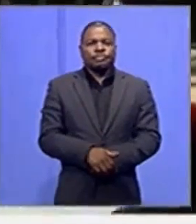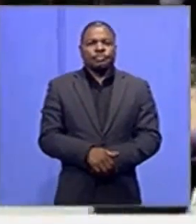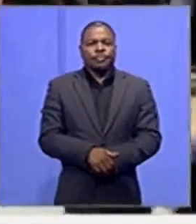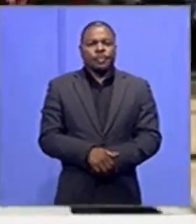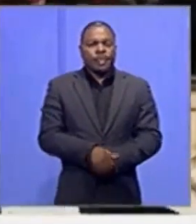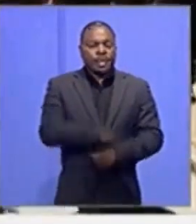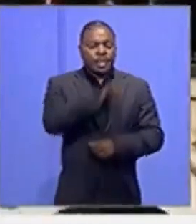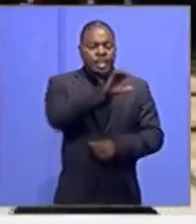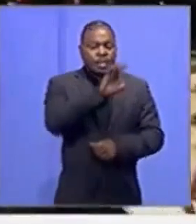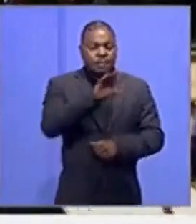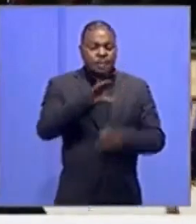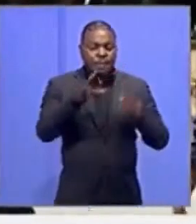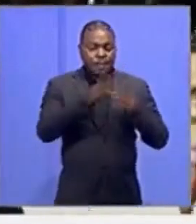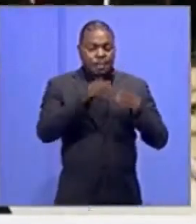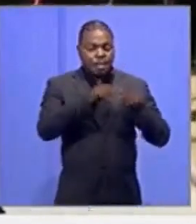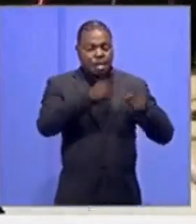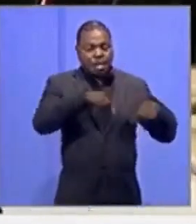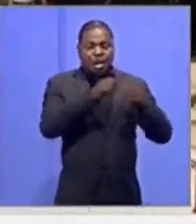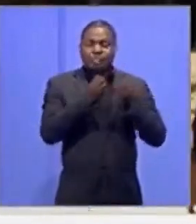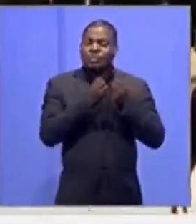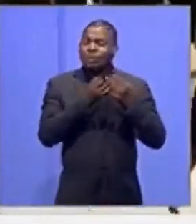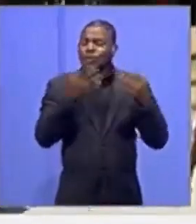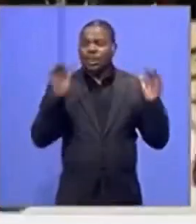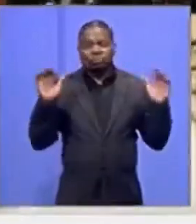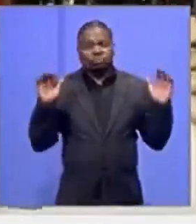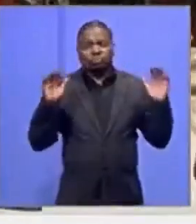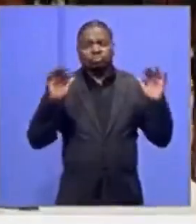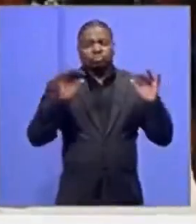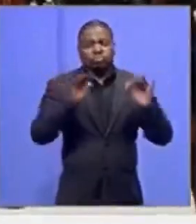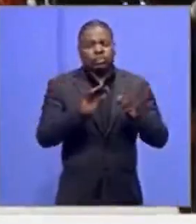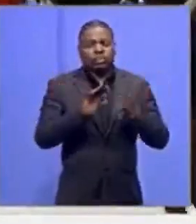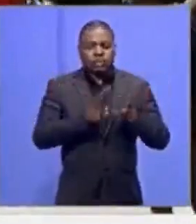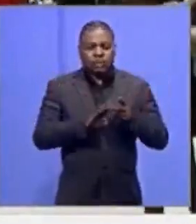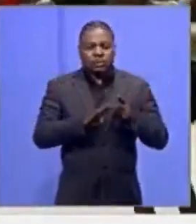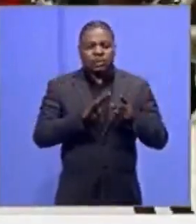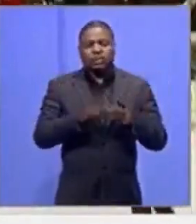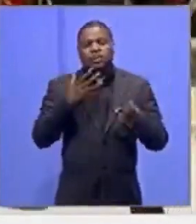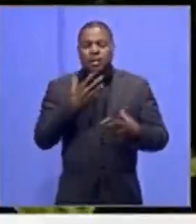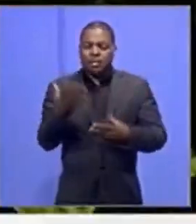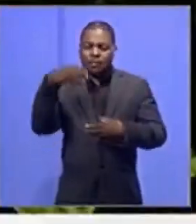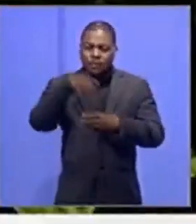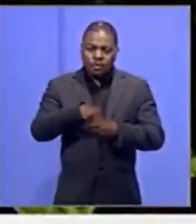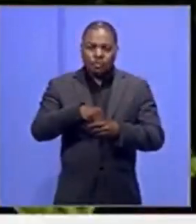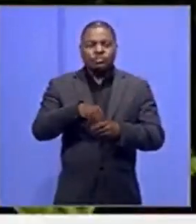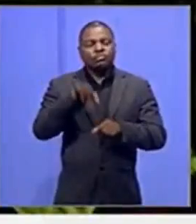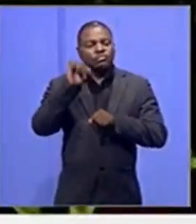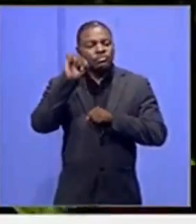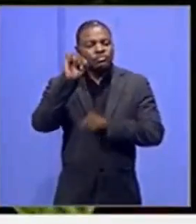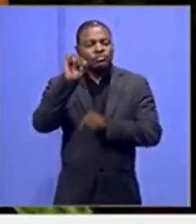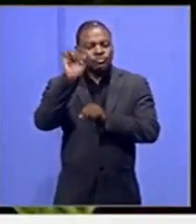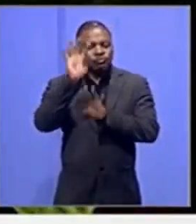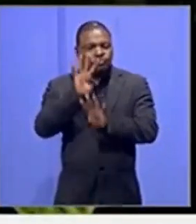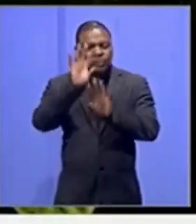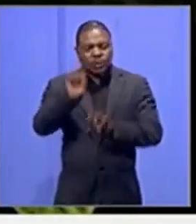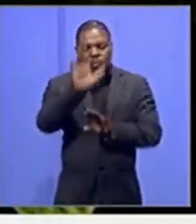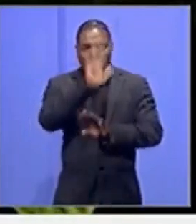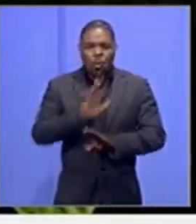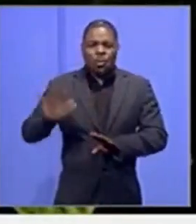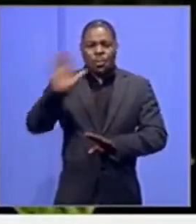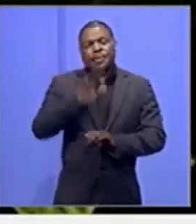Maloko a EFF a be a tlile ka bontši le go theeletša boipiletšo bja go kgatha tema ditšhupetšong tša